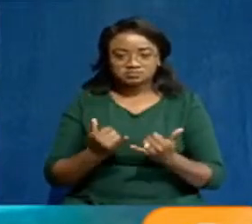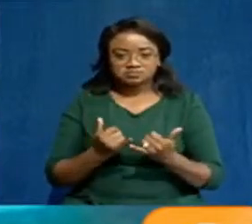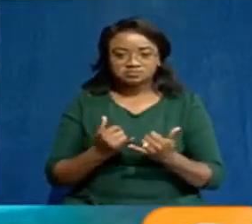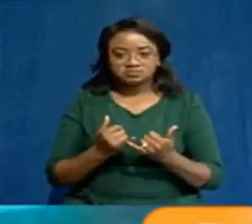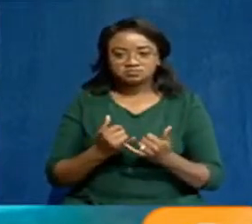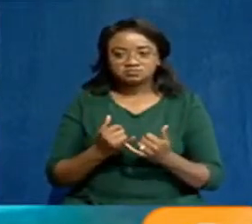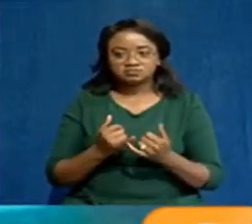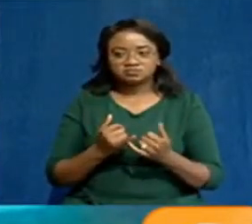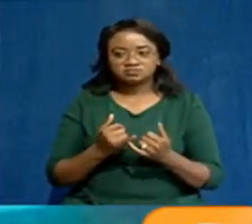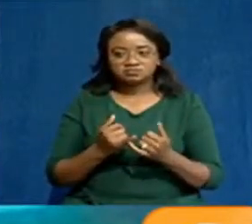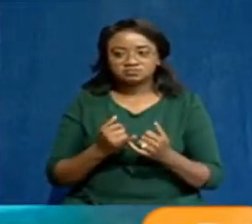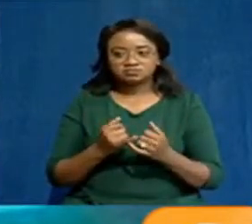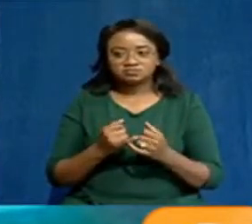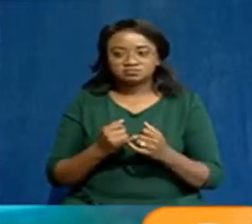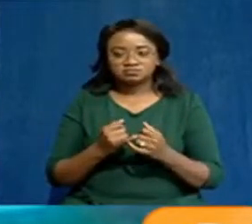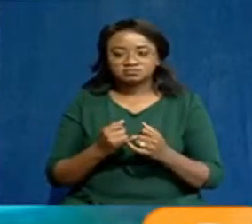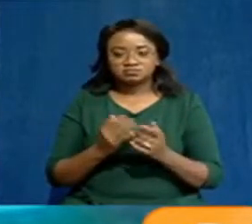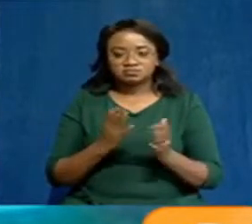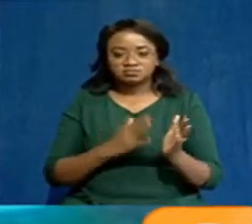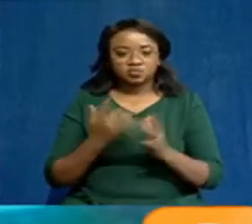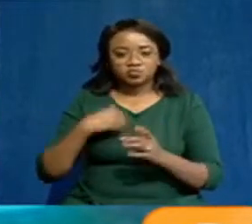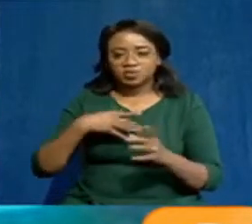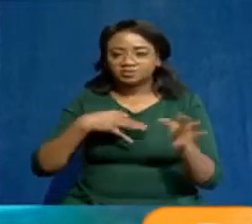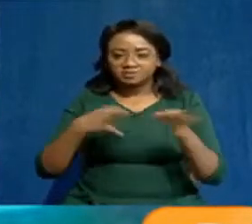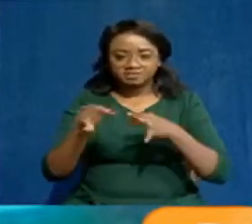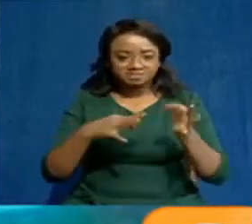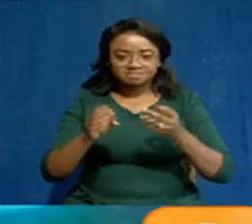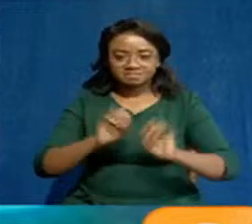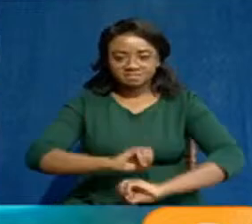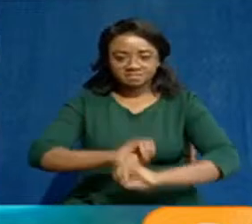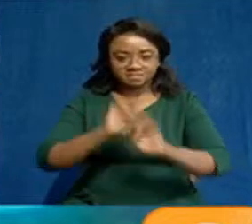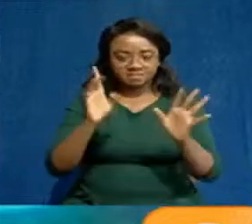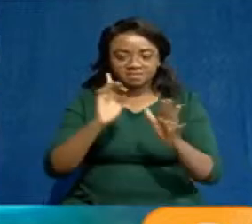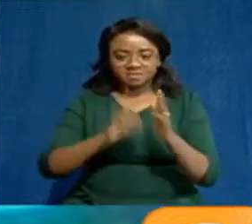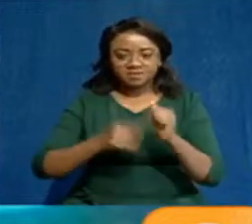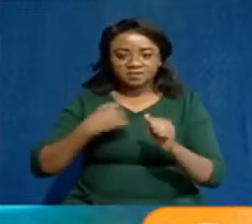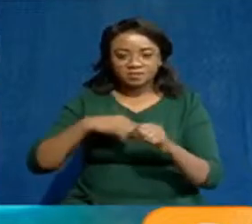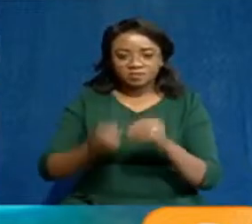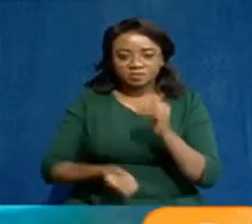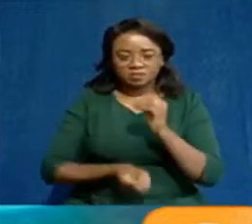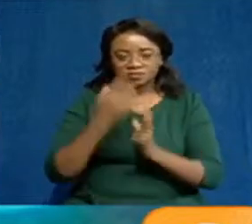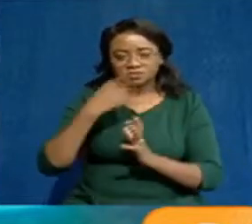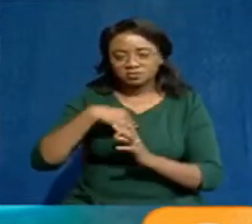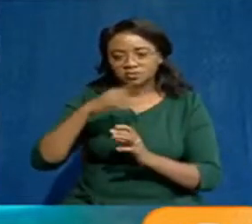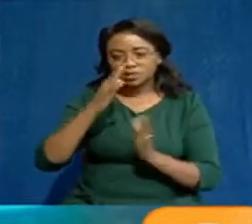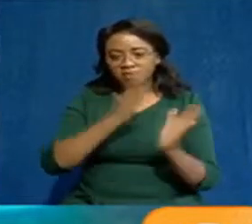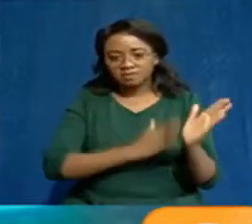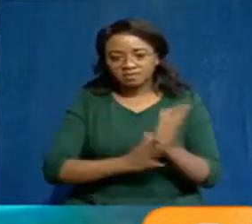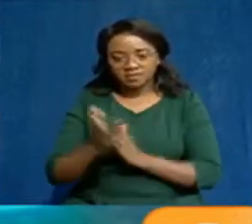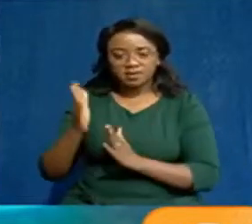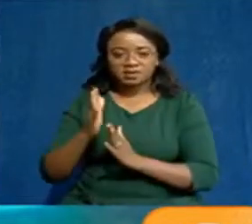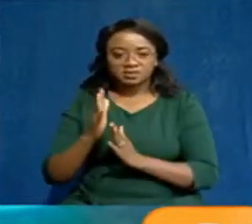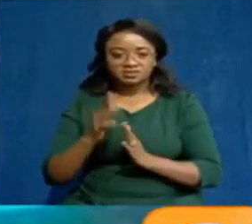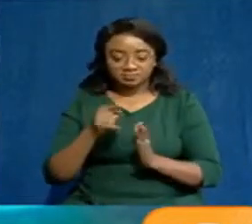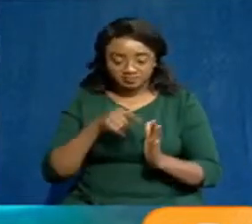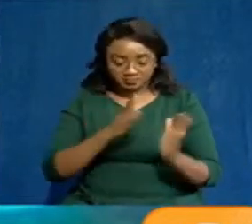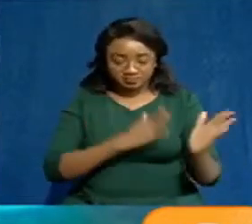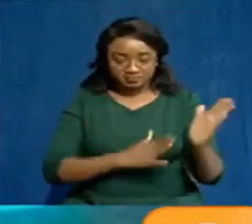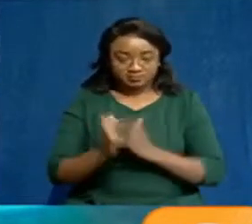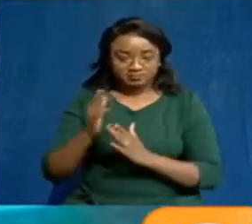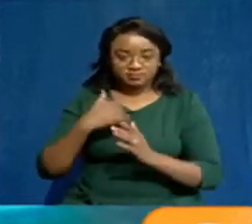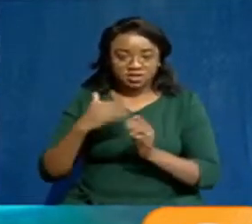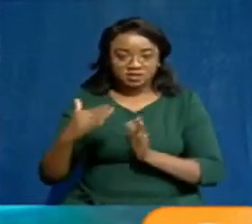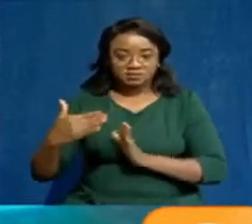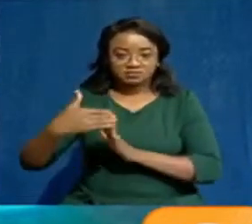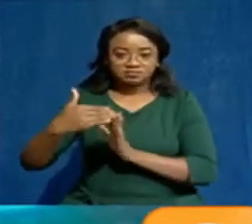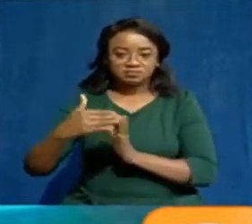gazetted, we have indicated clearly that we have come up with a formula, and in the formula, there is the aspect of